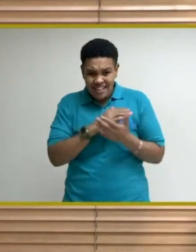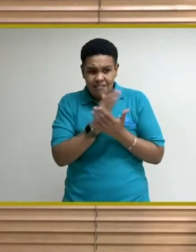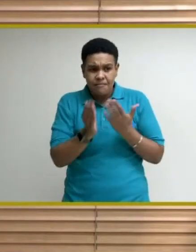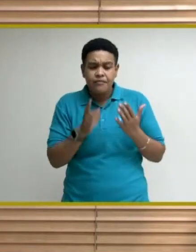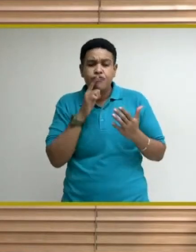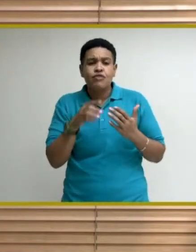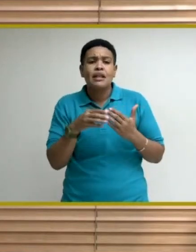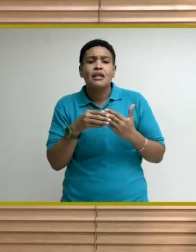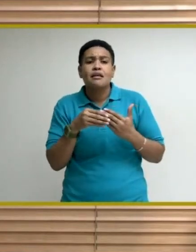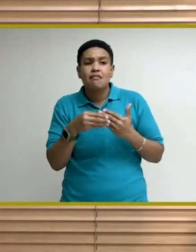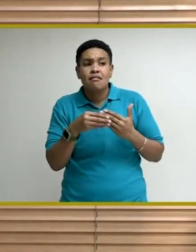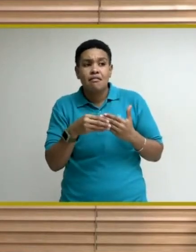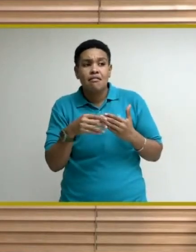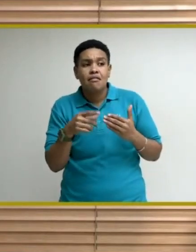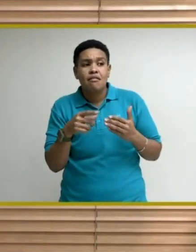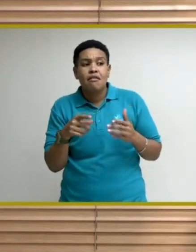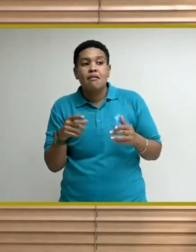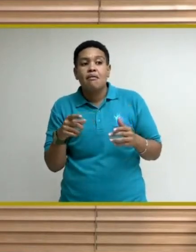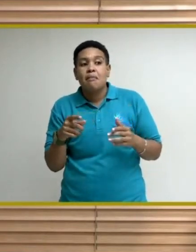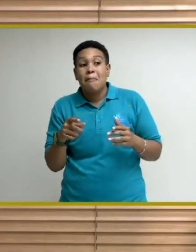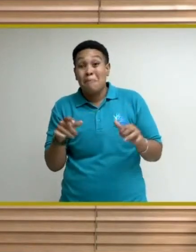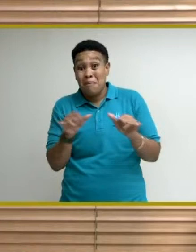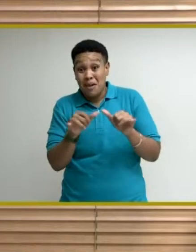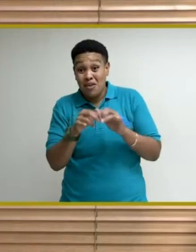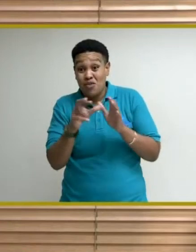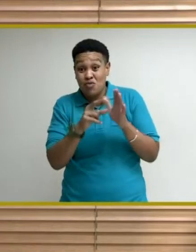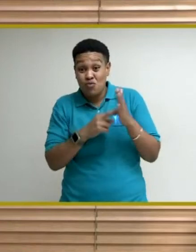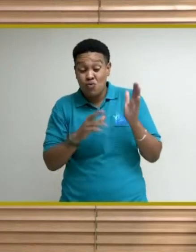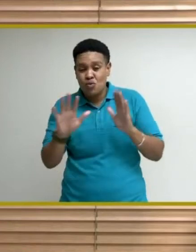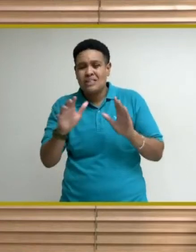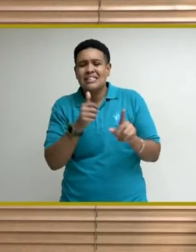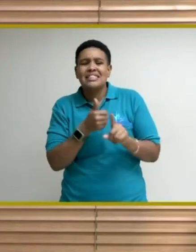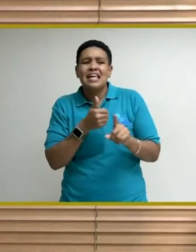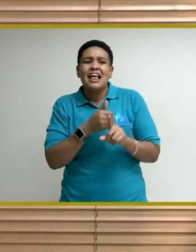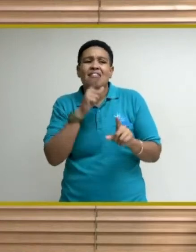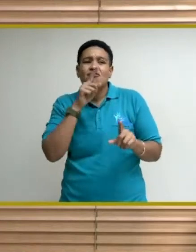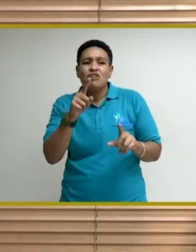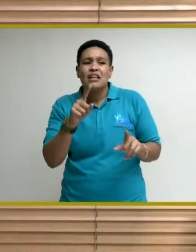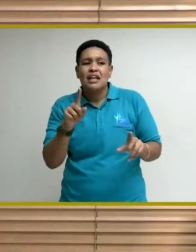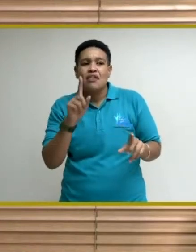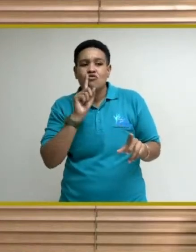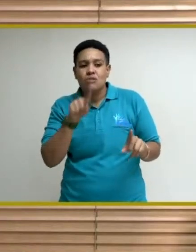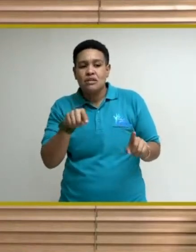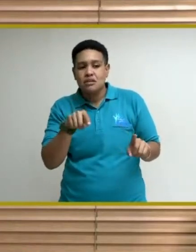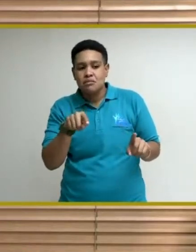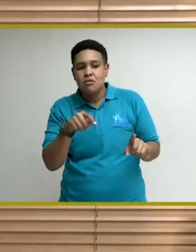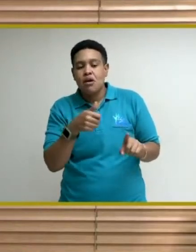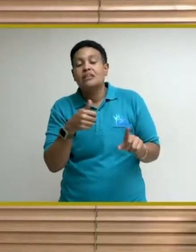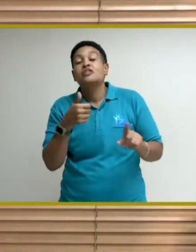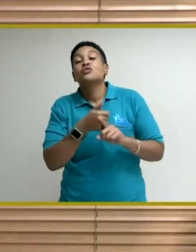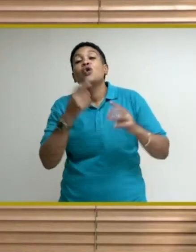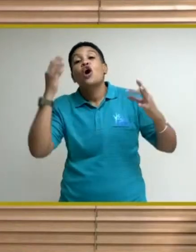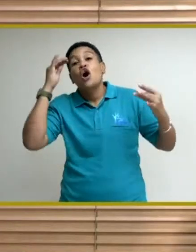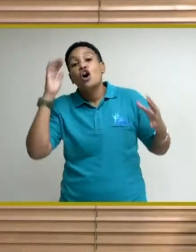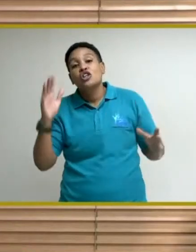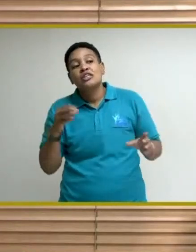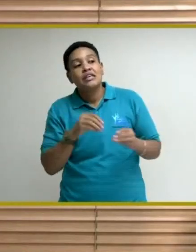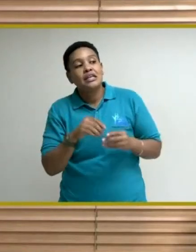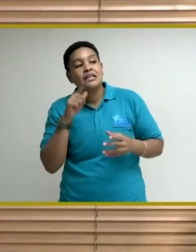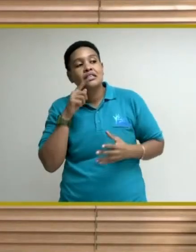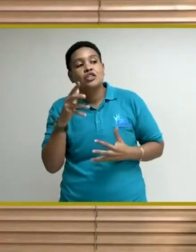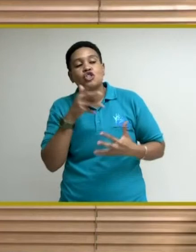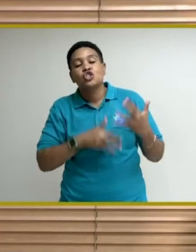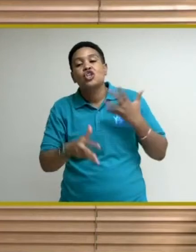relaxed measures as a response to the concerns within the